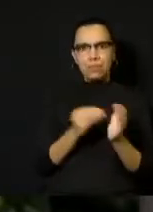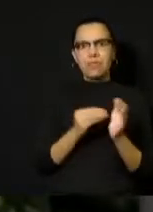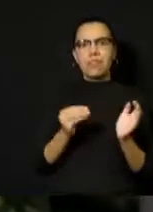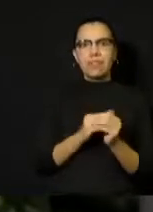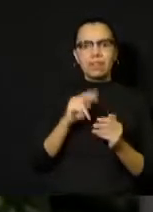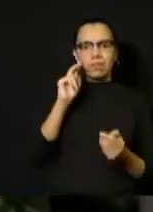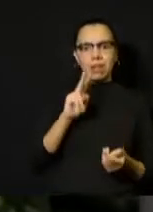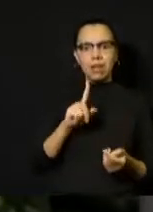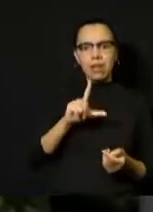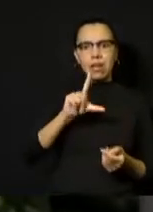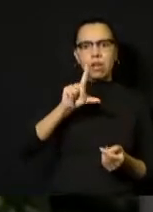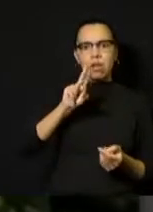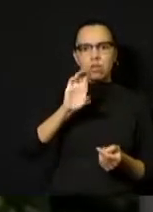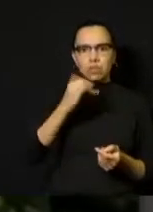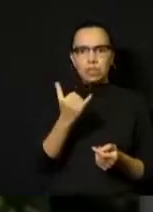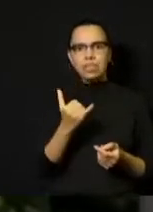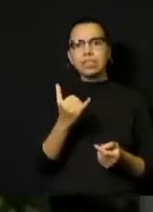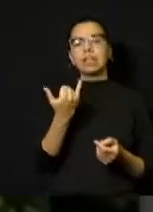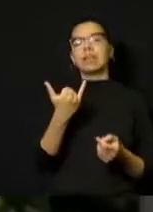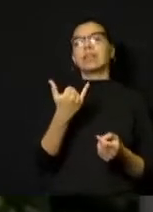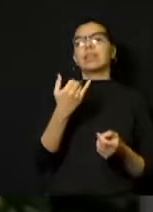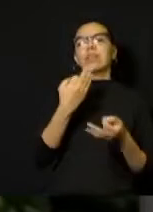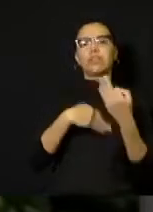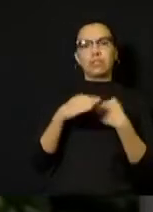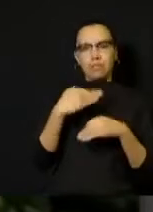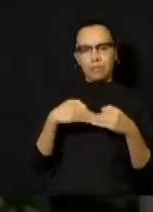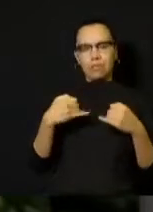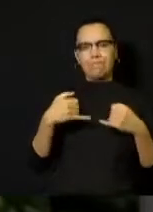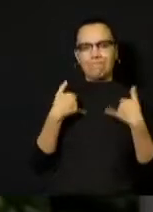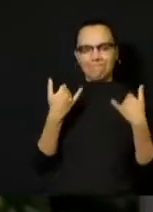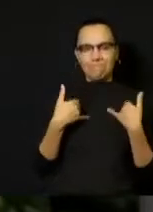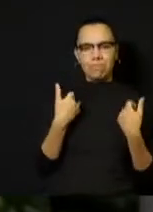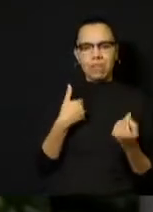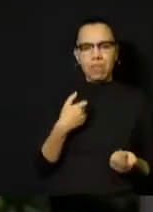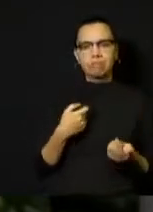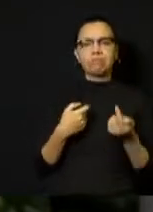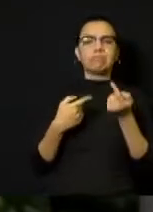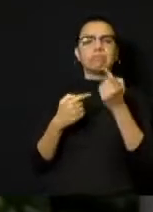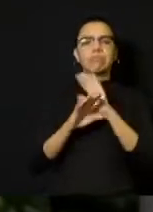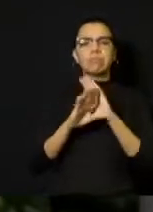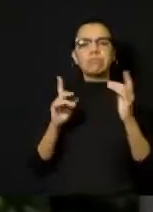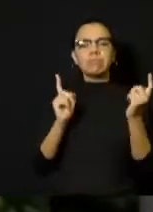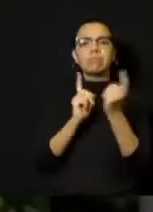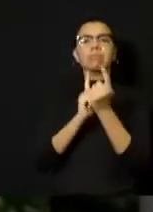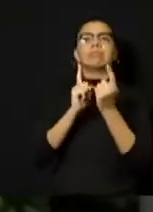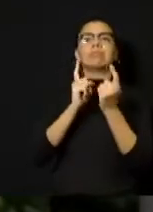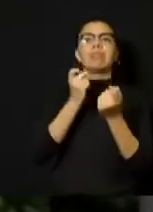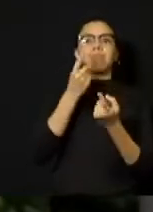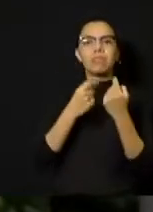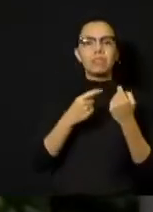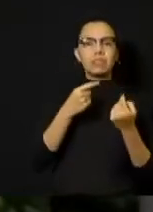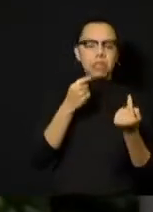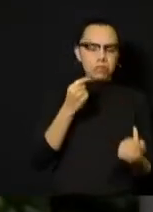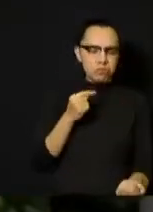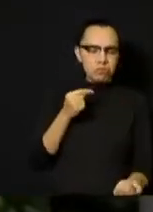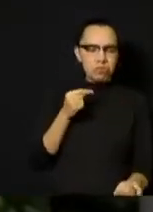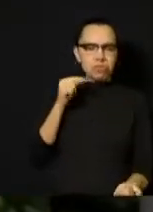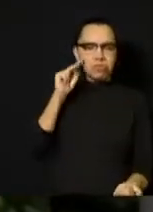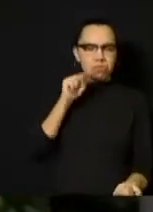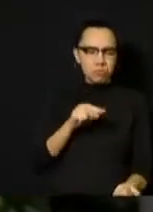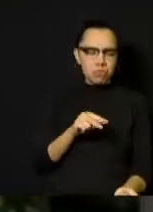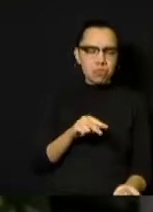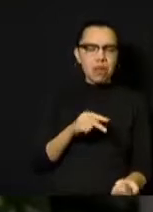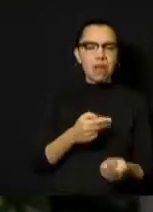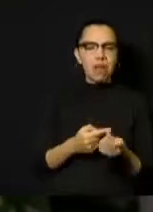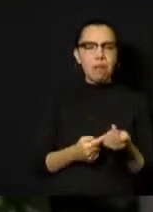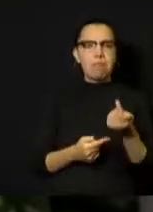seeing their development from Lucien himself, the kids. I've shared with them in events. They were kids,